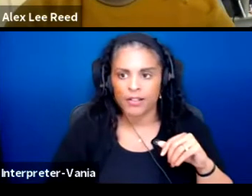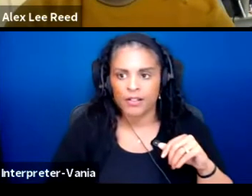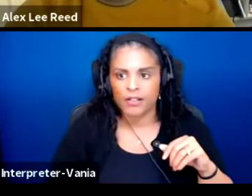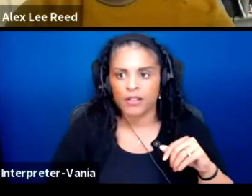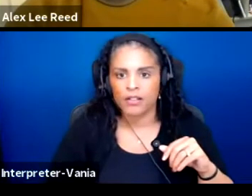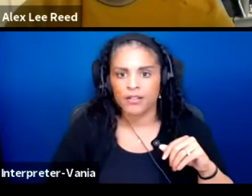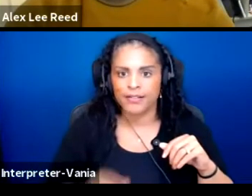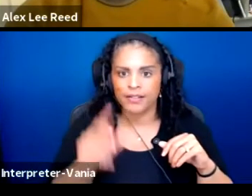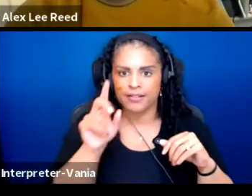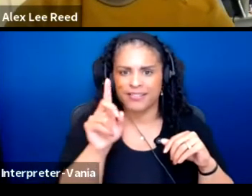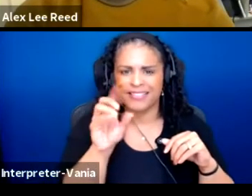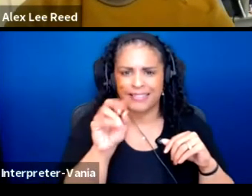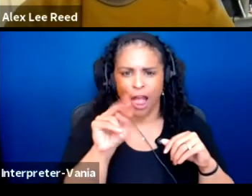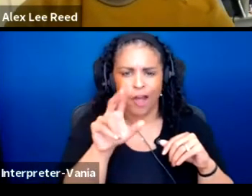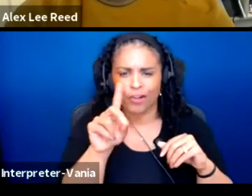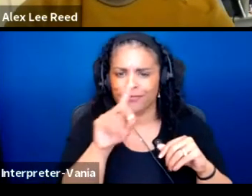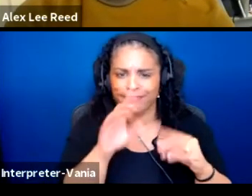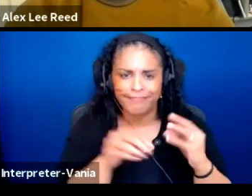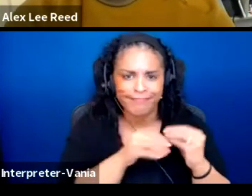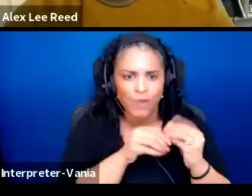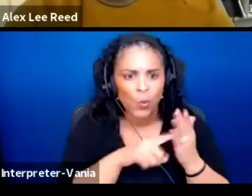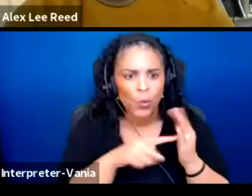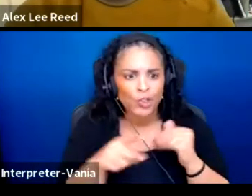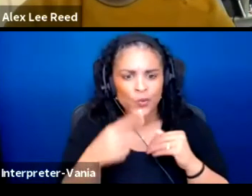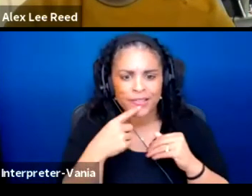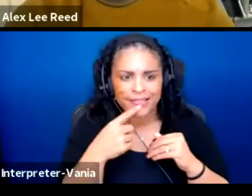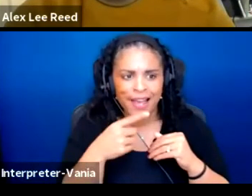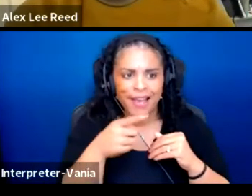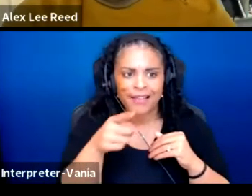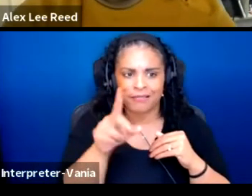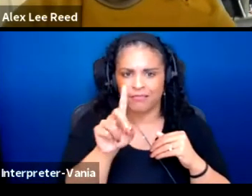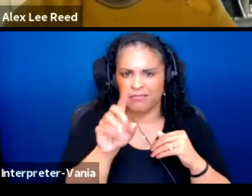And Donald, and piggybacking off of what you said, I think